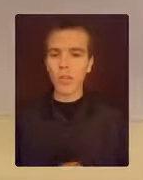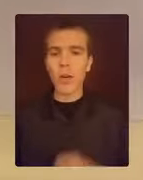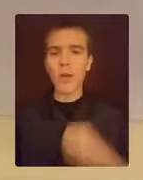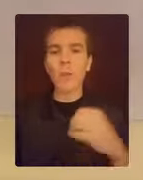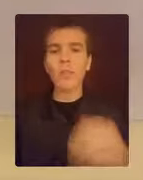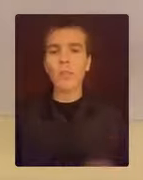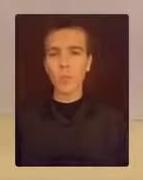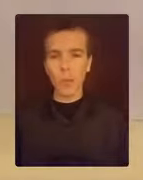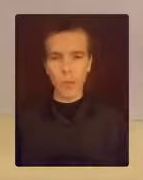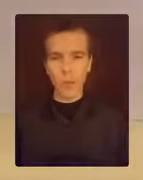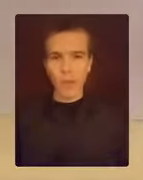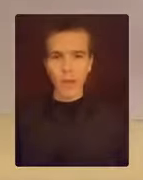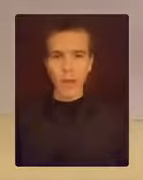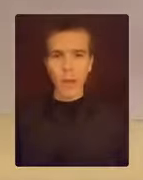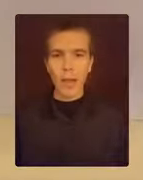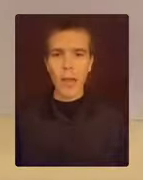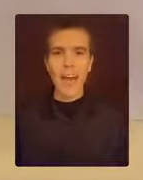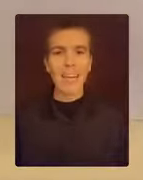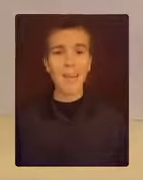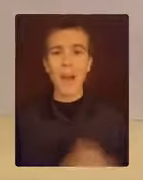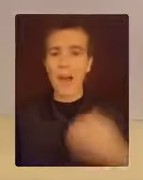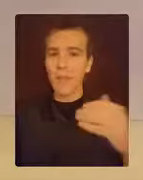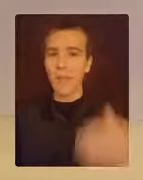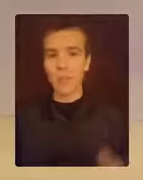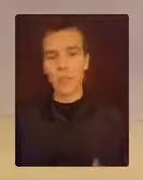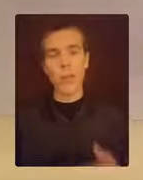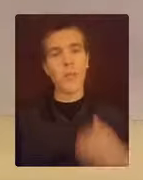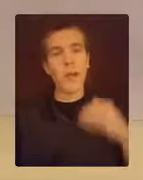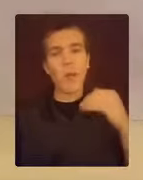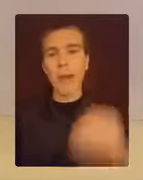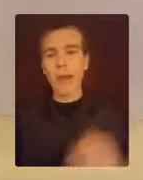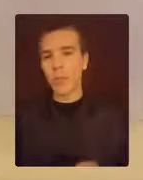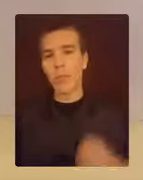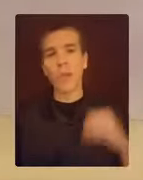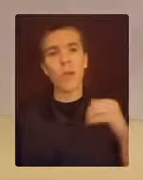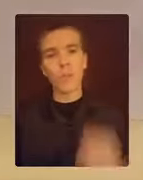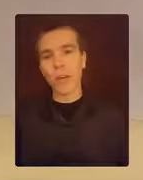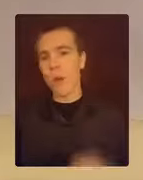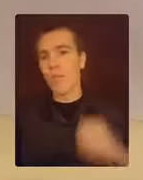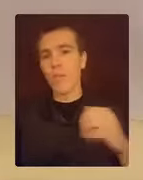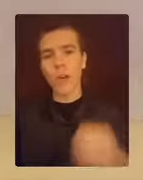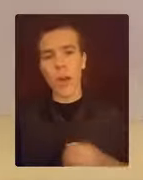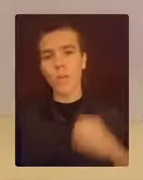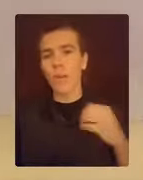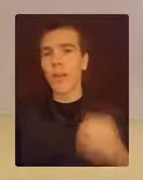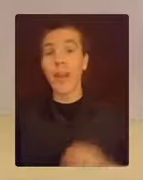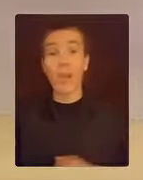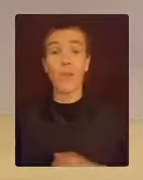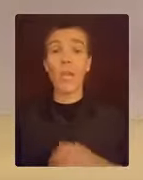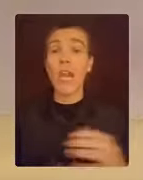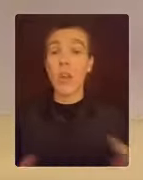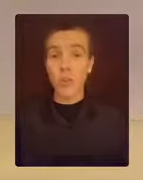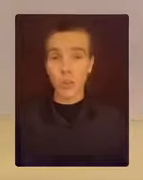shares great wisdom with me. And I keep having this dream. I go back to him over and over and over again for years.